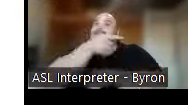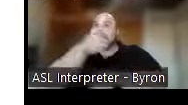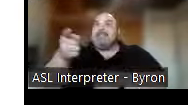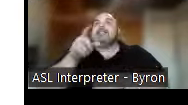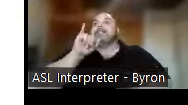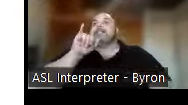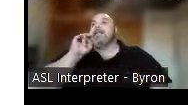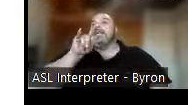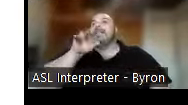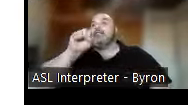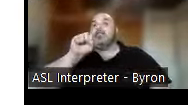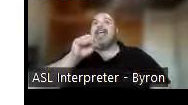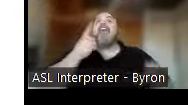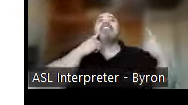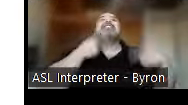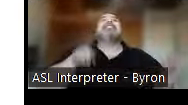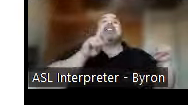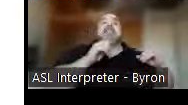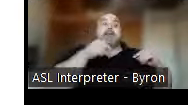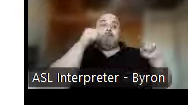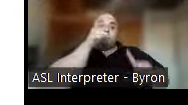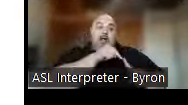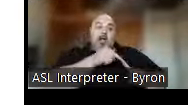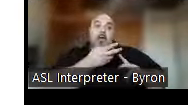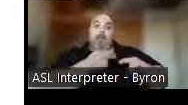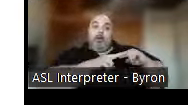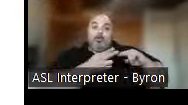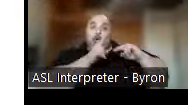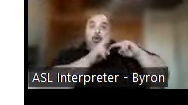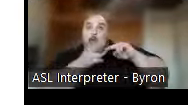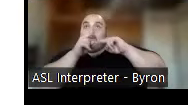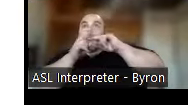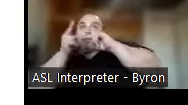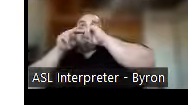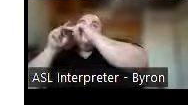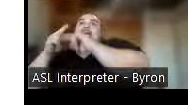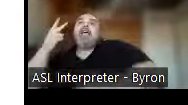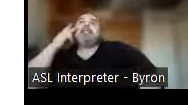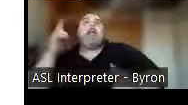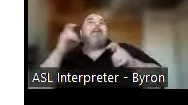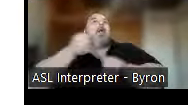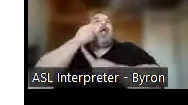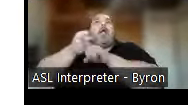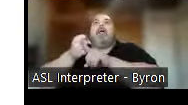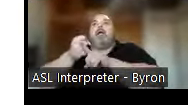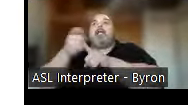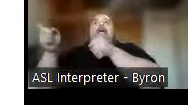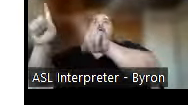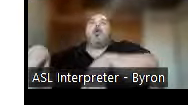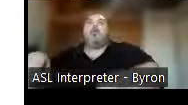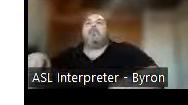what successes we've had already, and then also continue to see bigger impact and outcome over the next year as